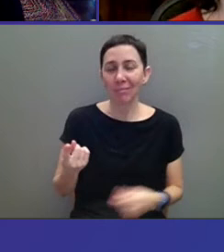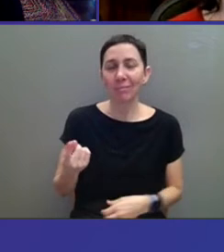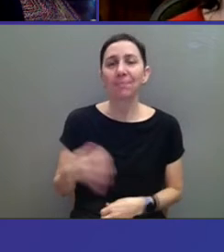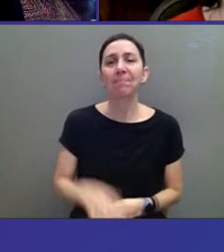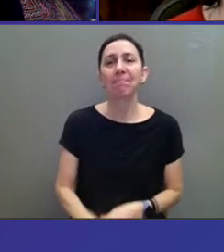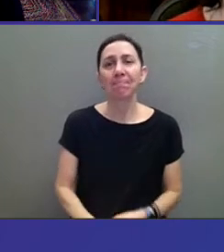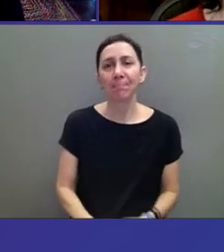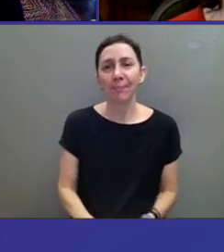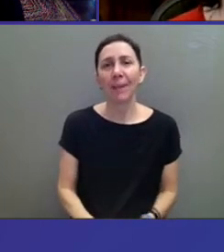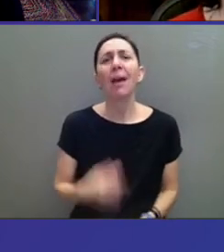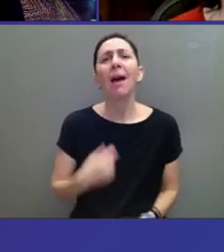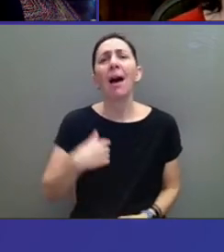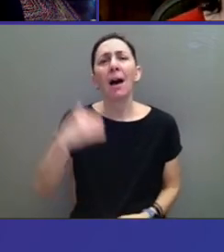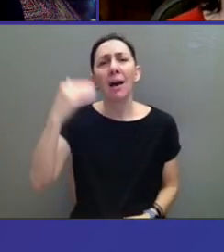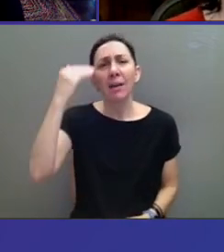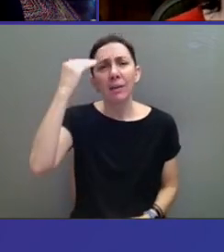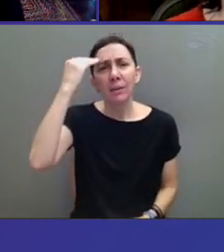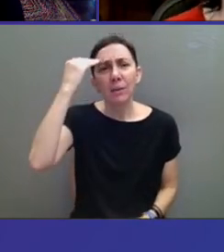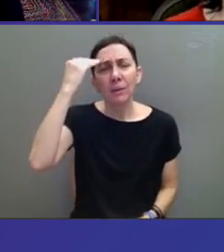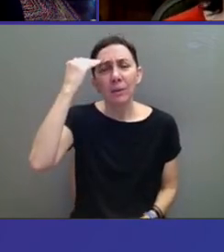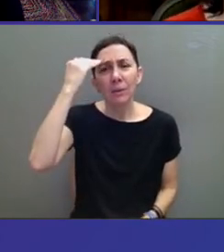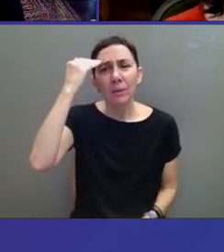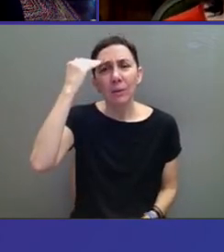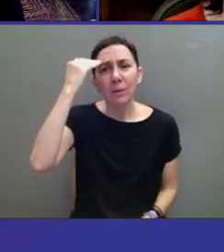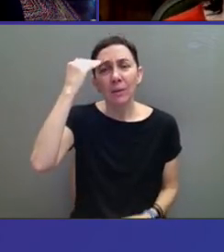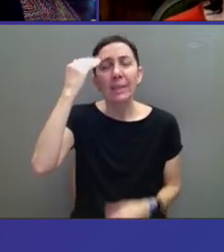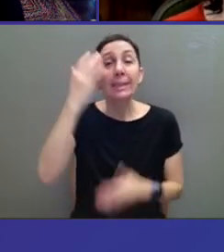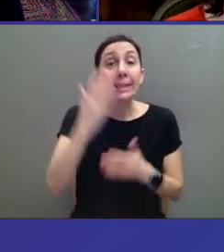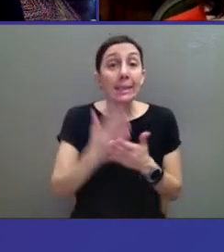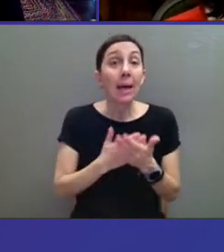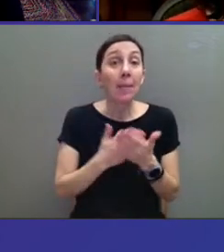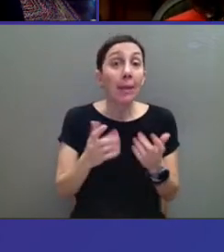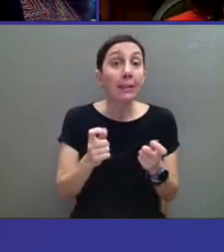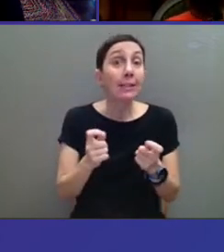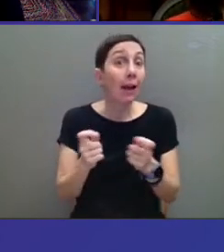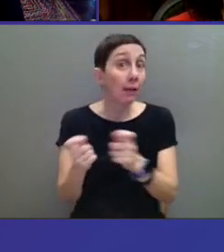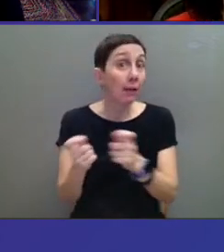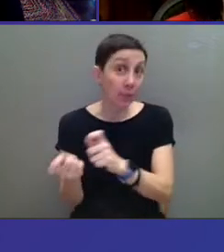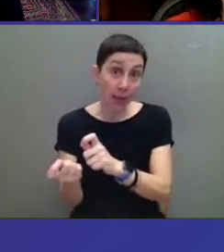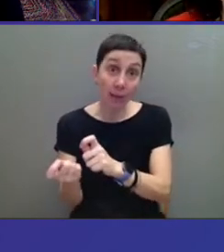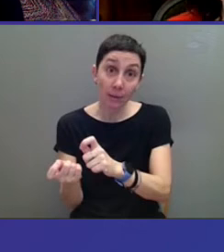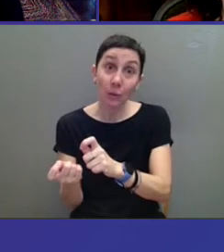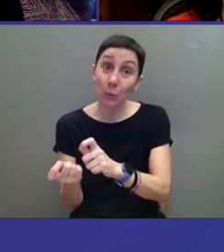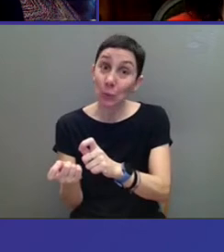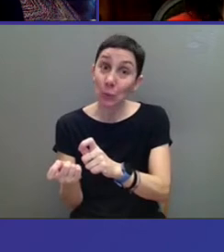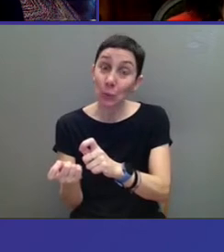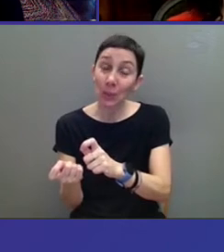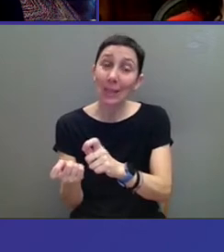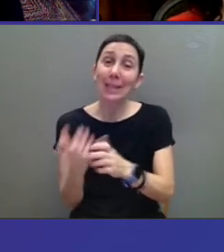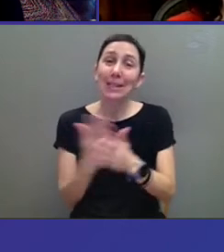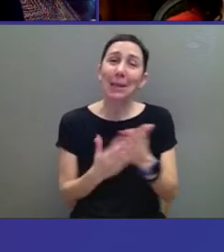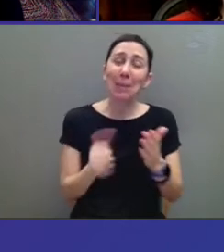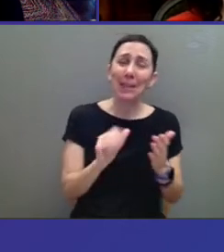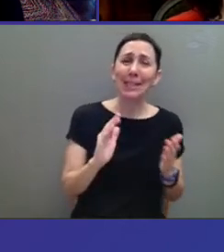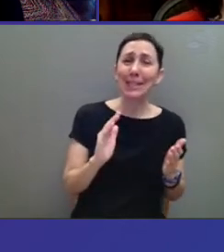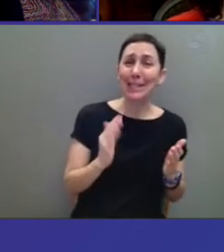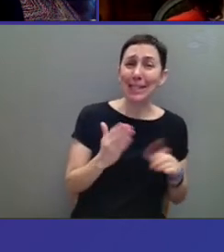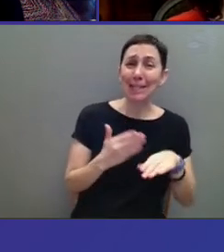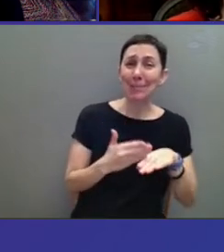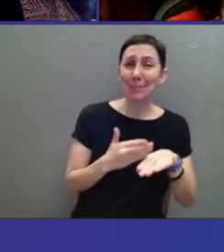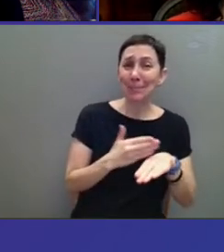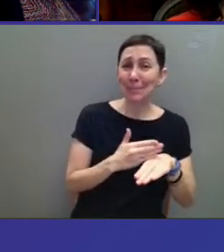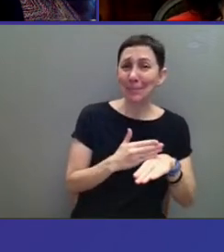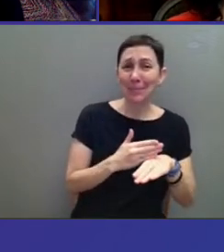I know that some things have changed while others have seemed to change, but actually